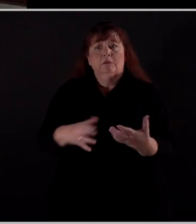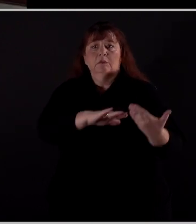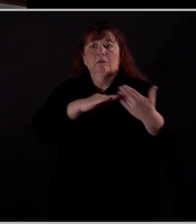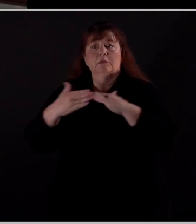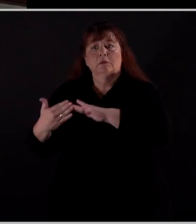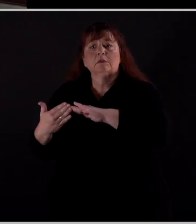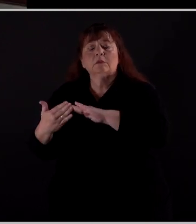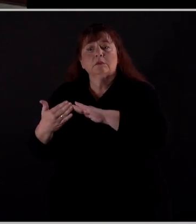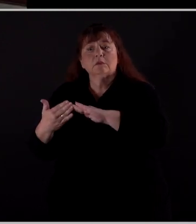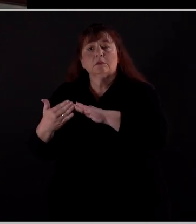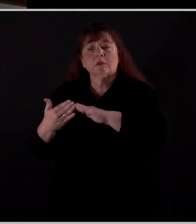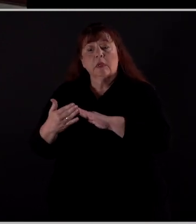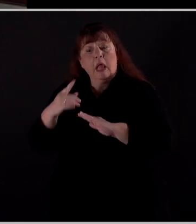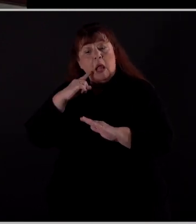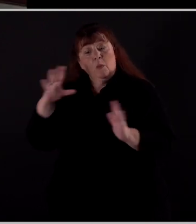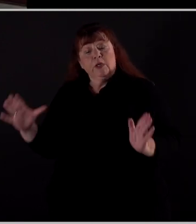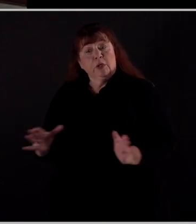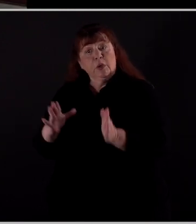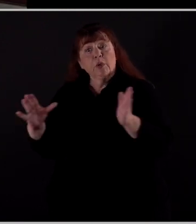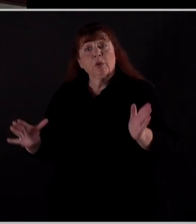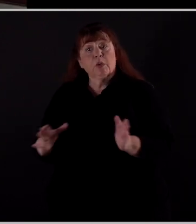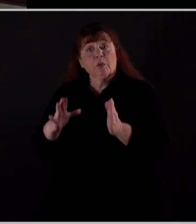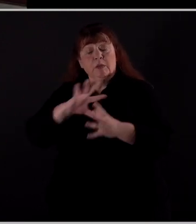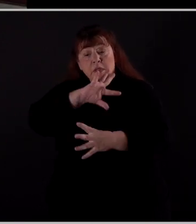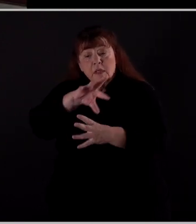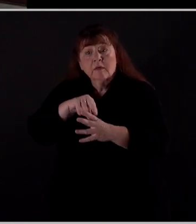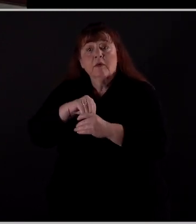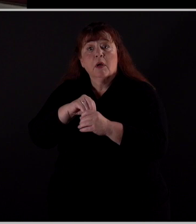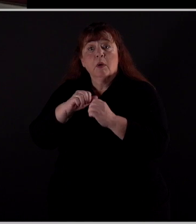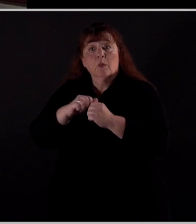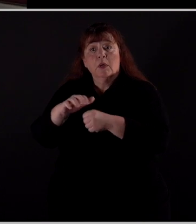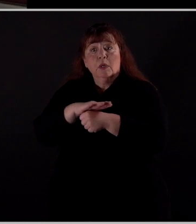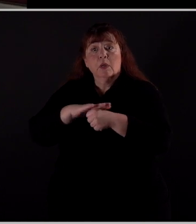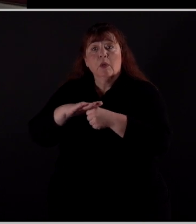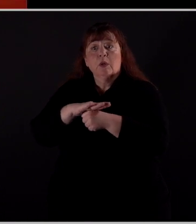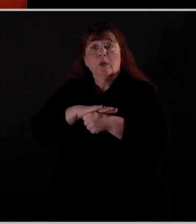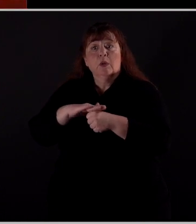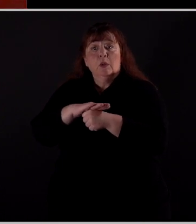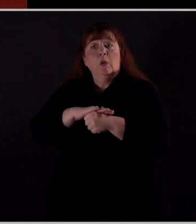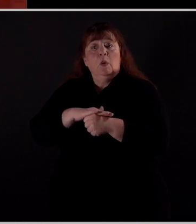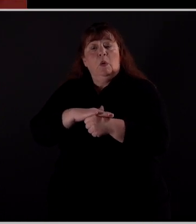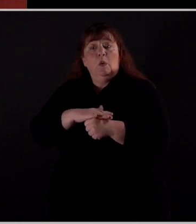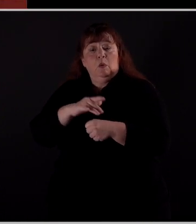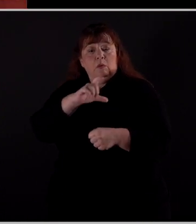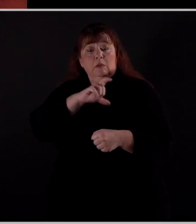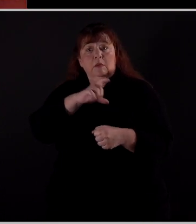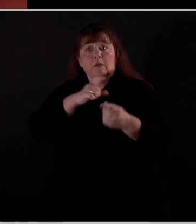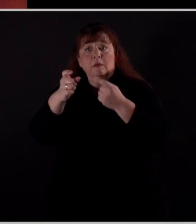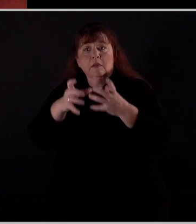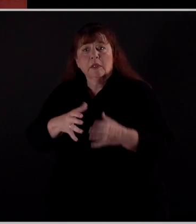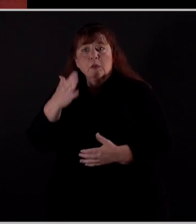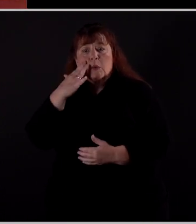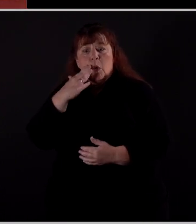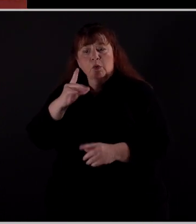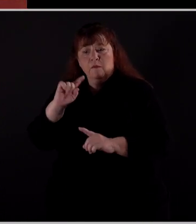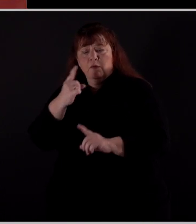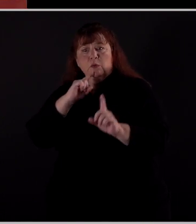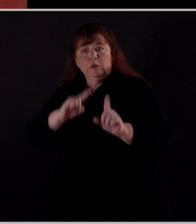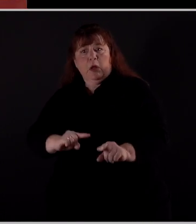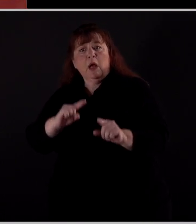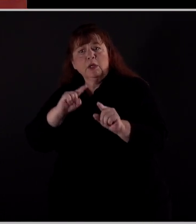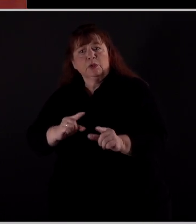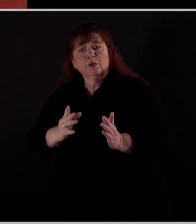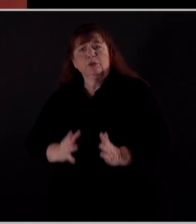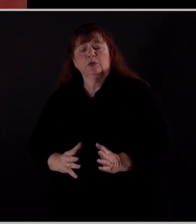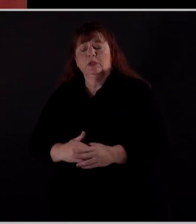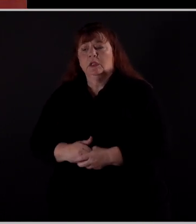So one of the things that I would encourage is that they get involved with their local emergency managers, get to know, your first responders. And